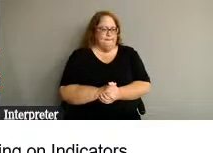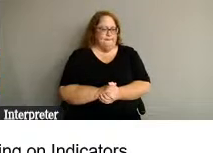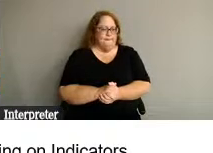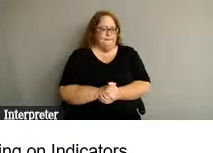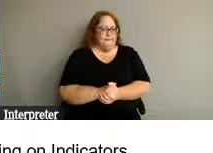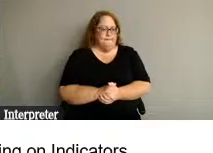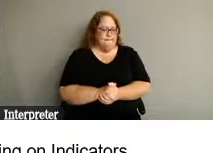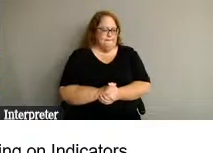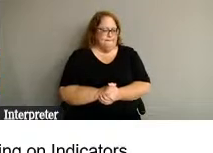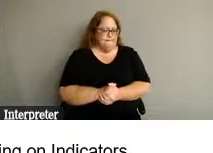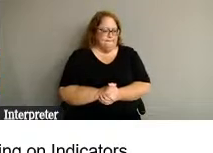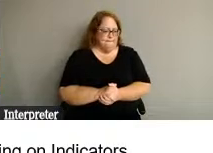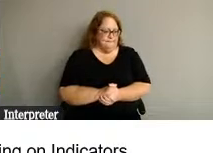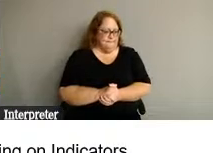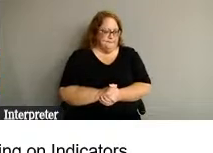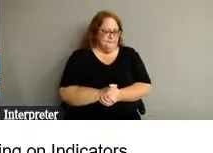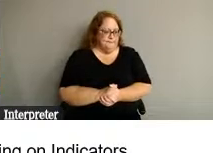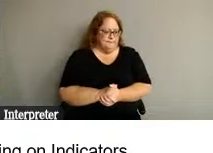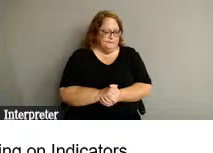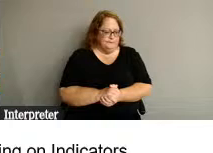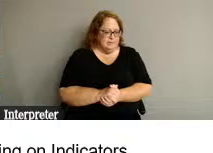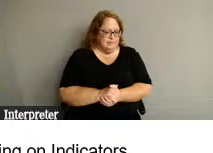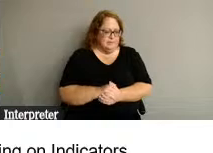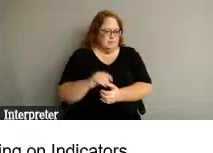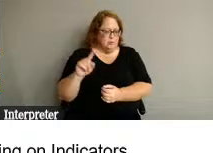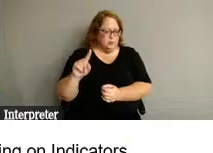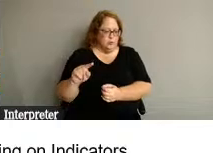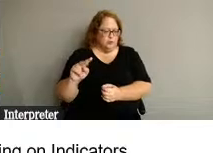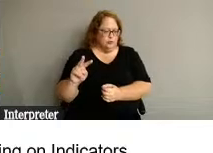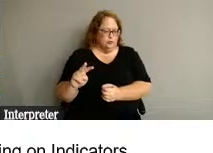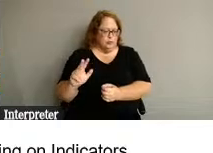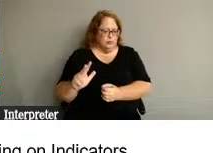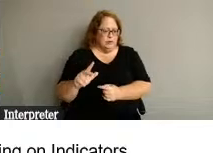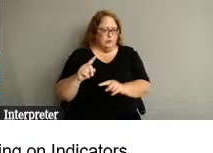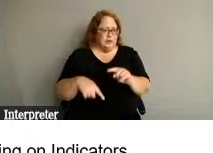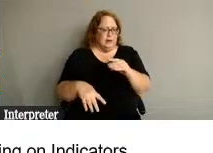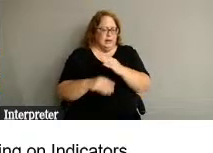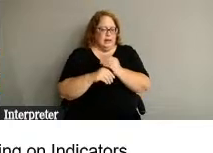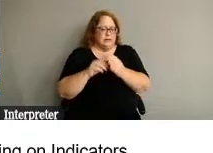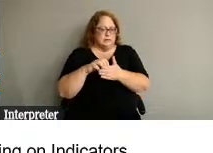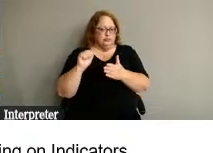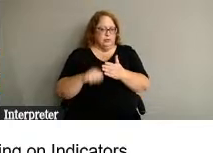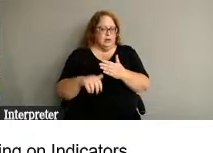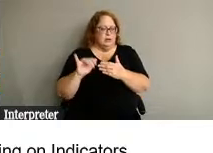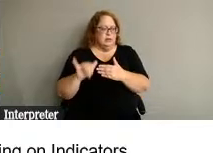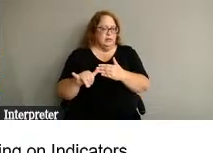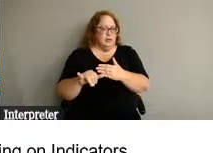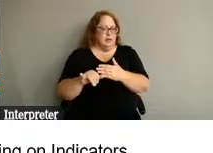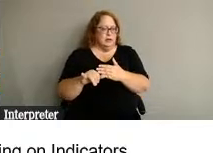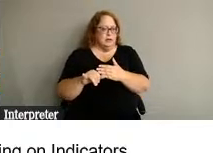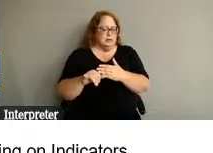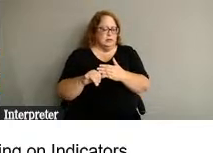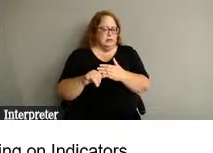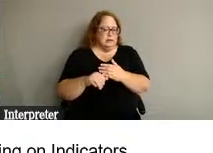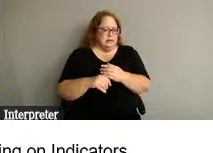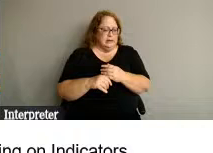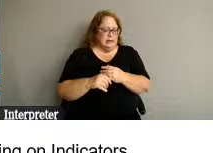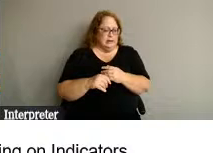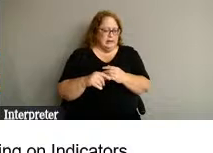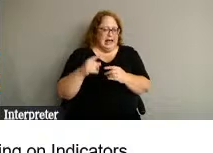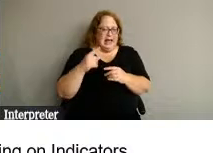see here, this is 1, 2, 3, you can't add and subtract those. Those, I can't say